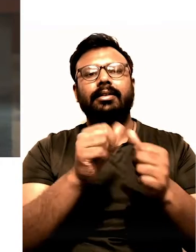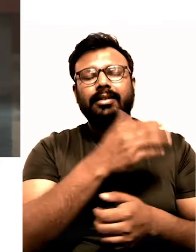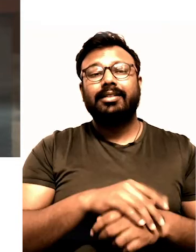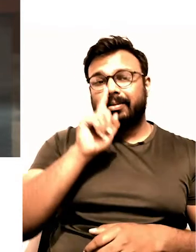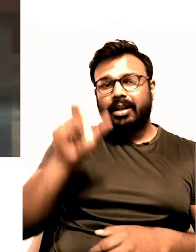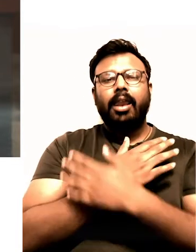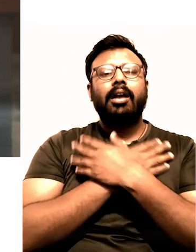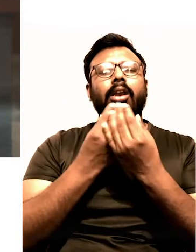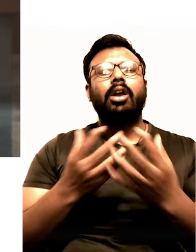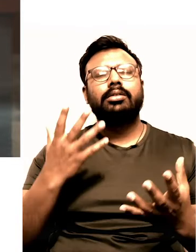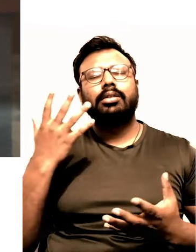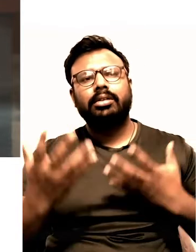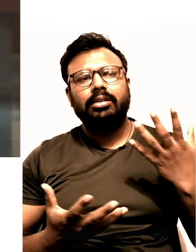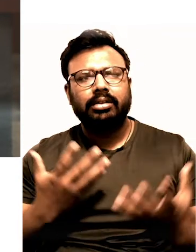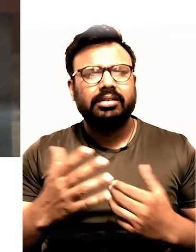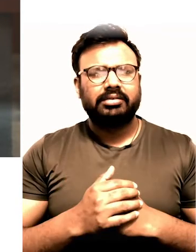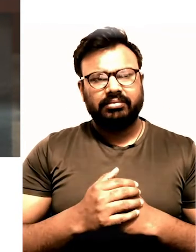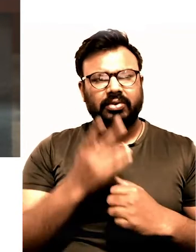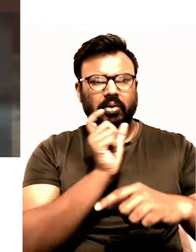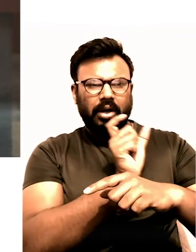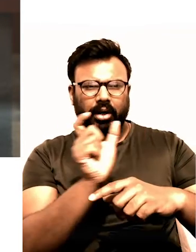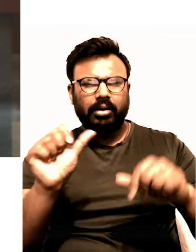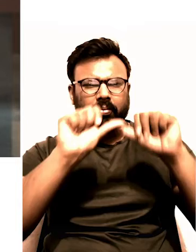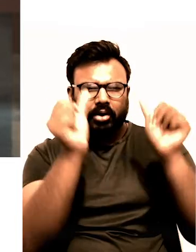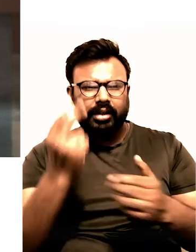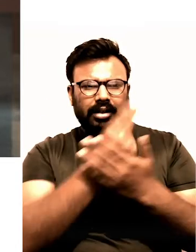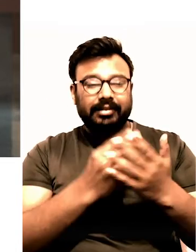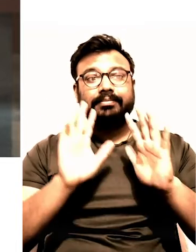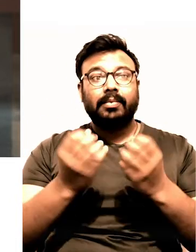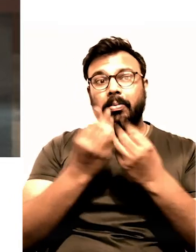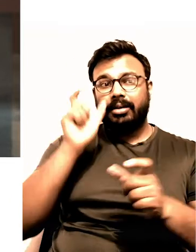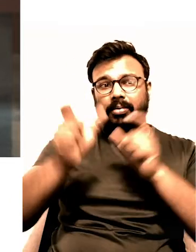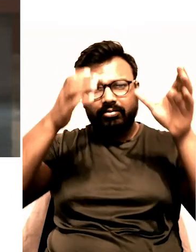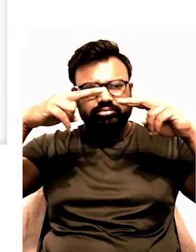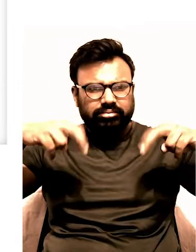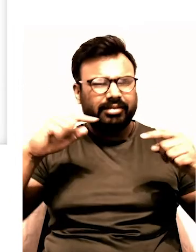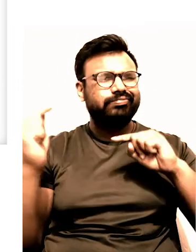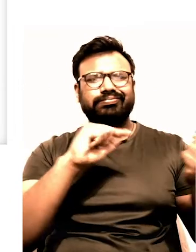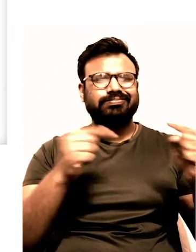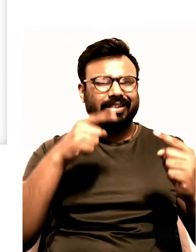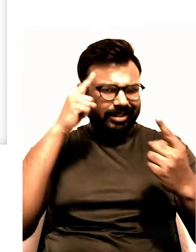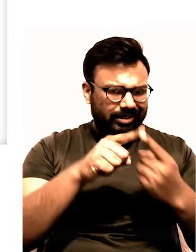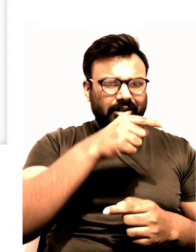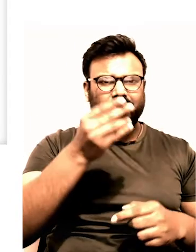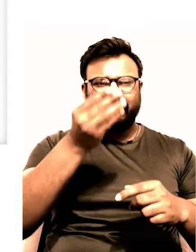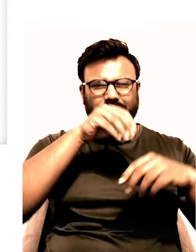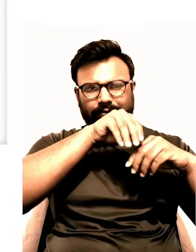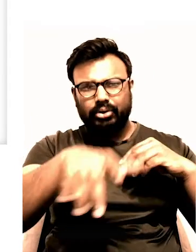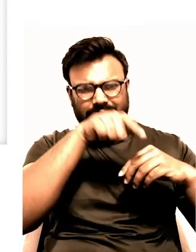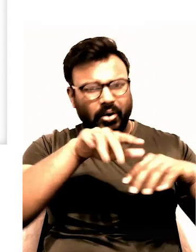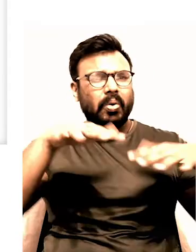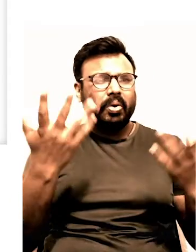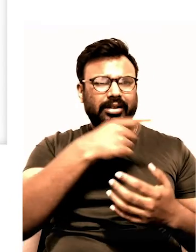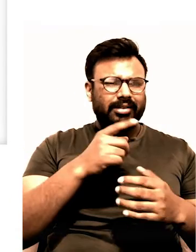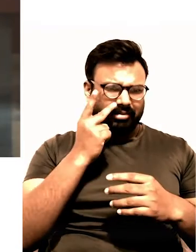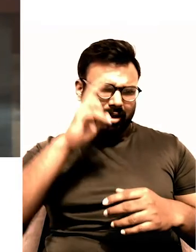terms of its pictorial style, many scholars debate whether there was a Mughal influence or whether its provenance is Gujarat